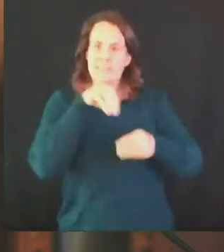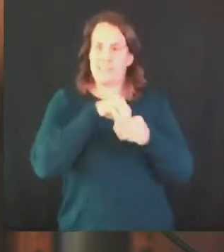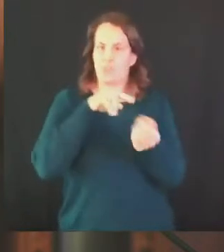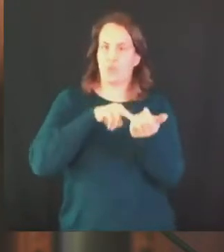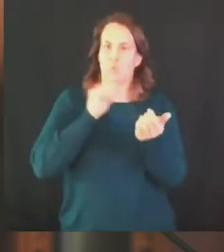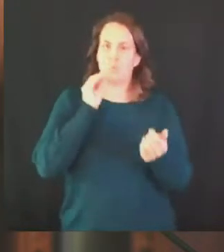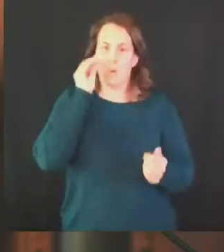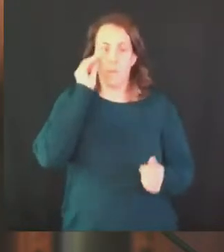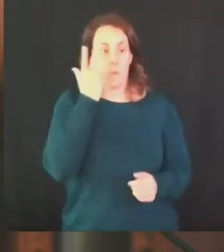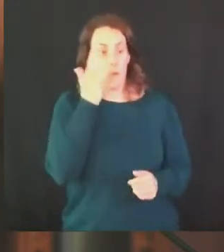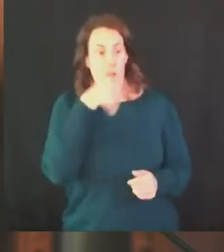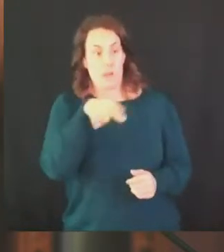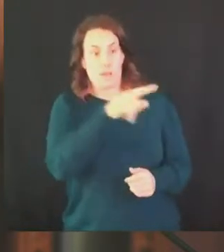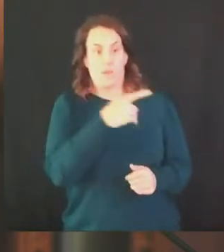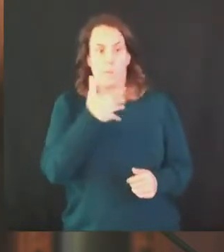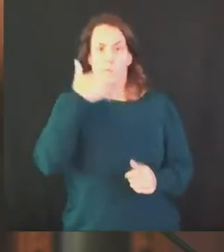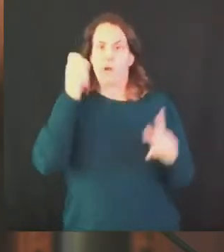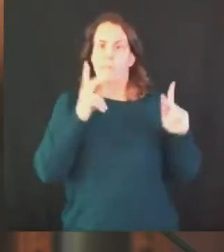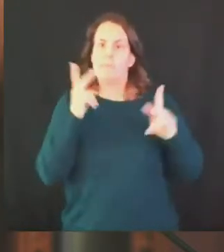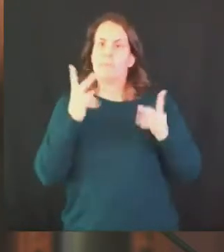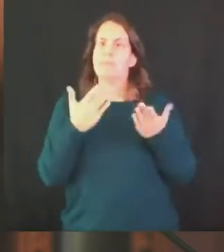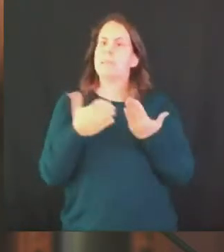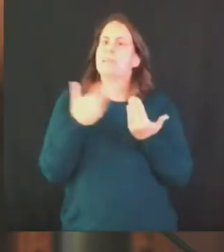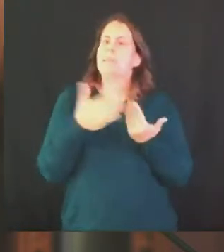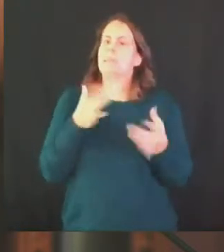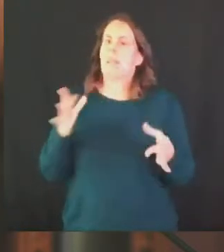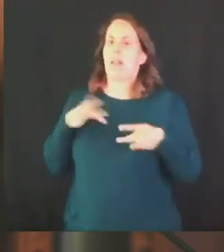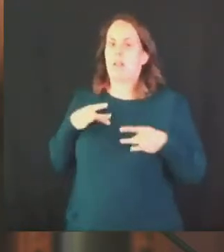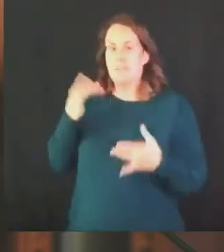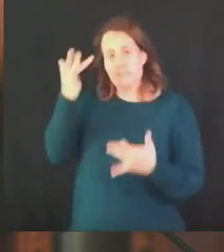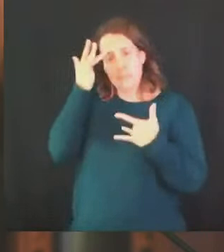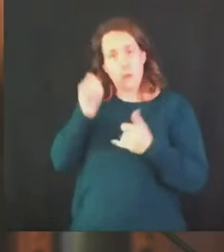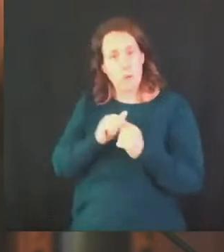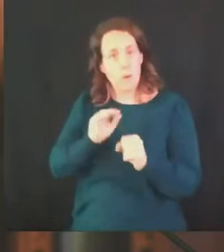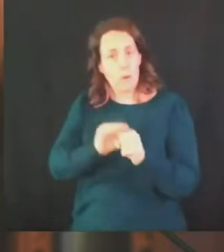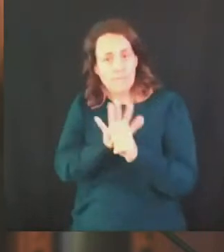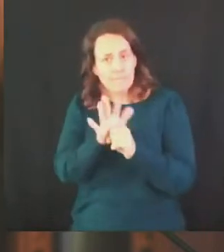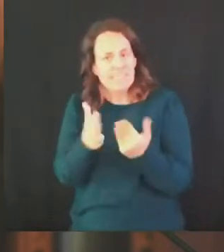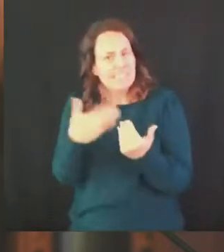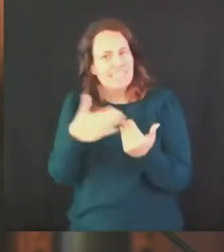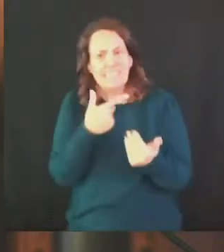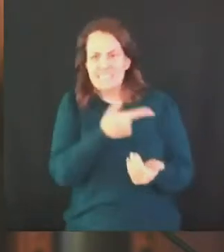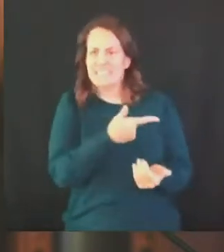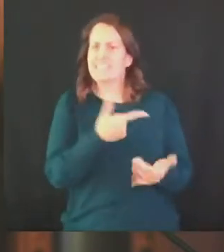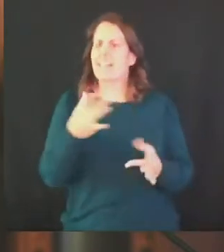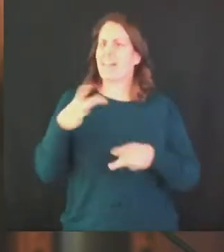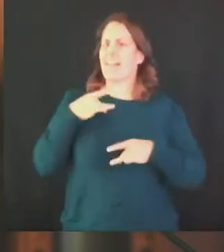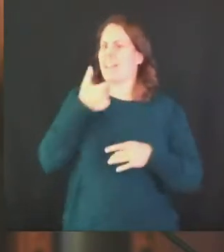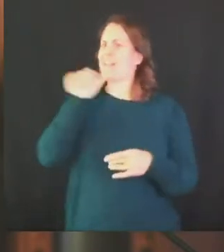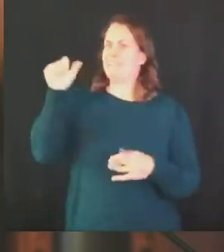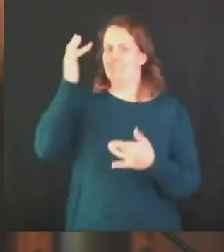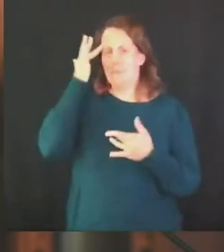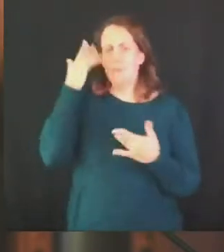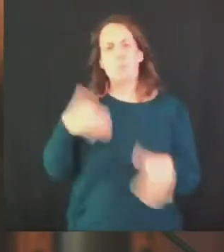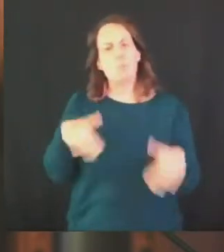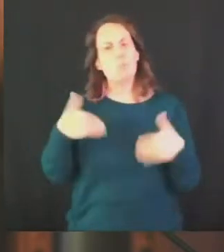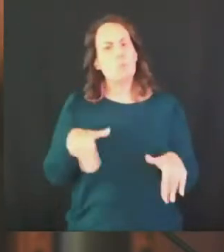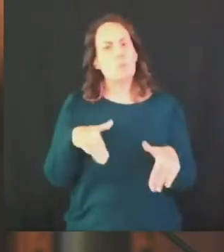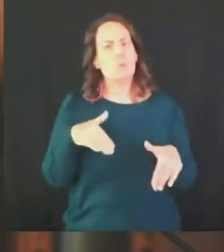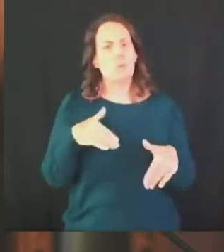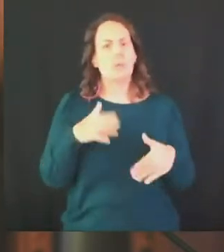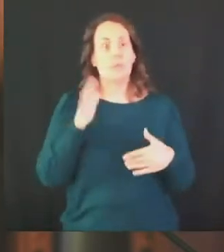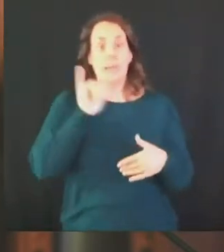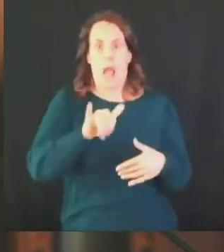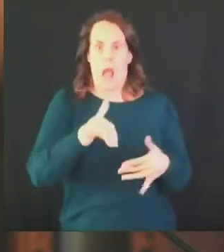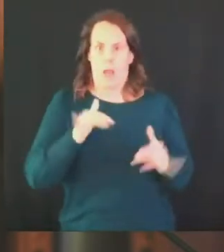it has exacerbated the issues that we have around bed space and bed capacity. And so we are working very hard in